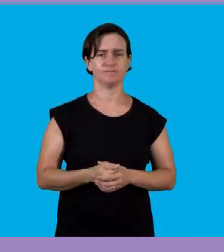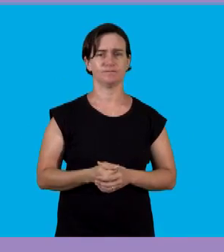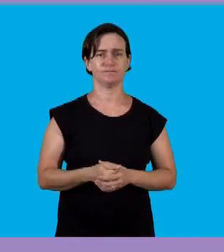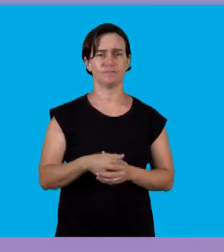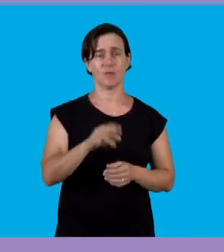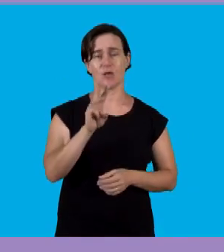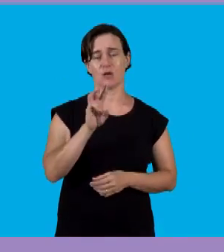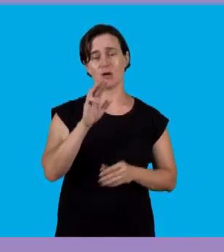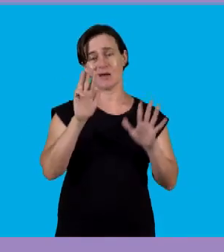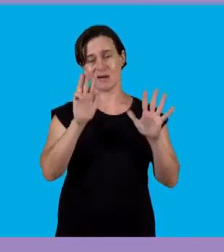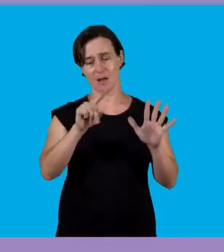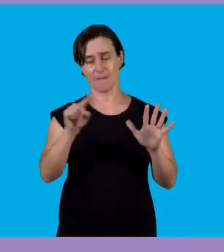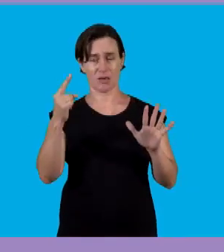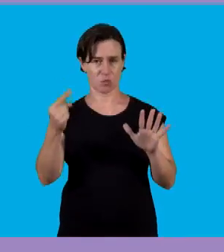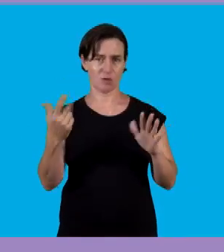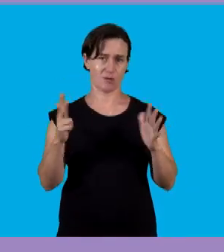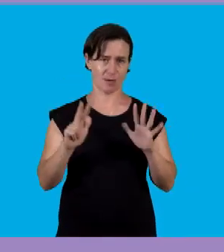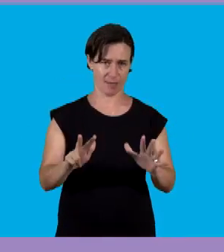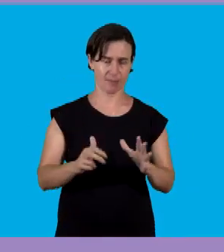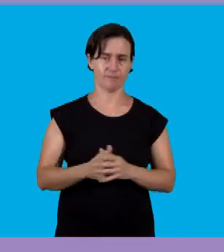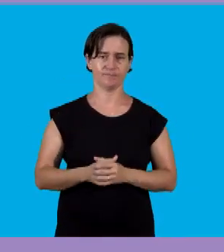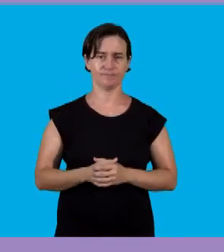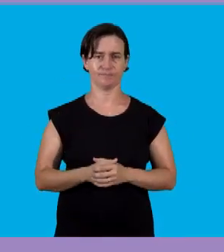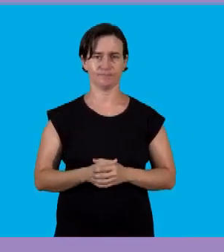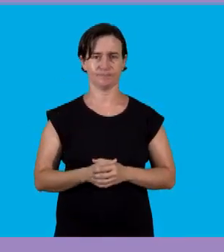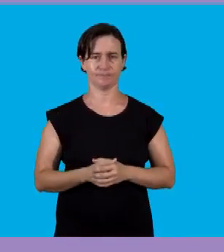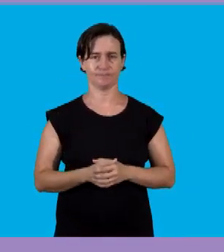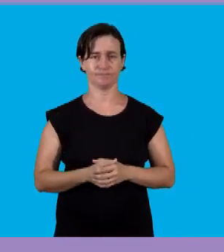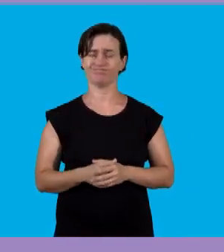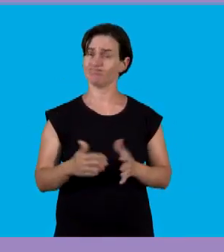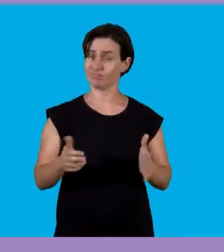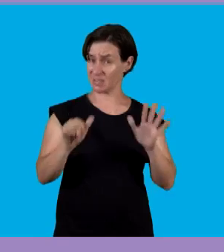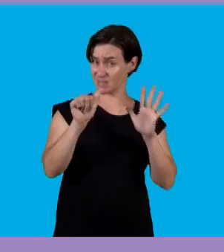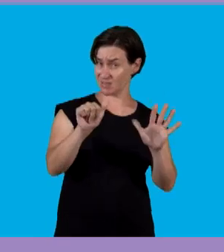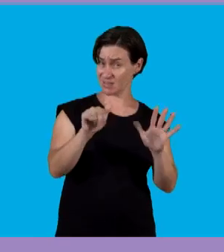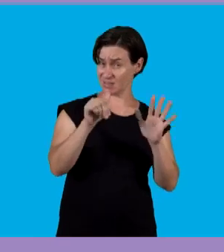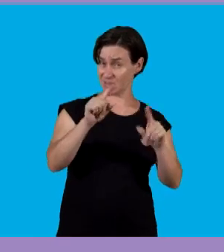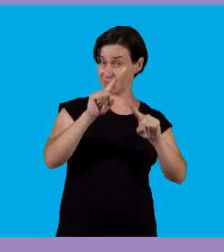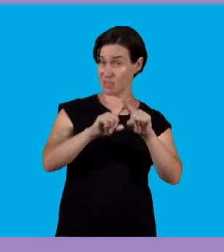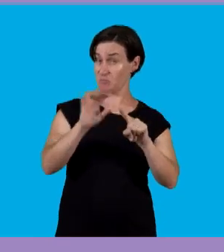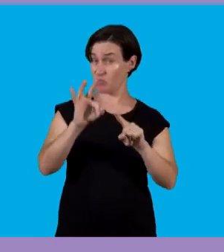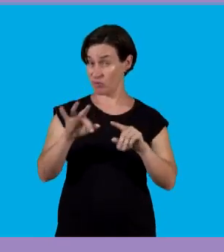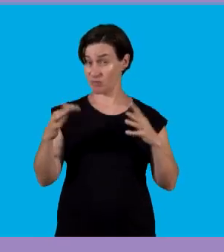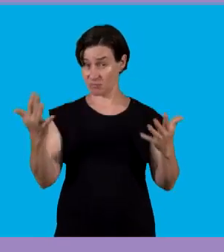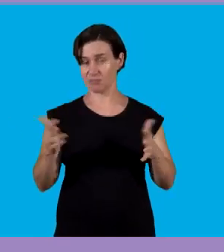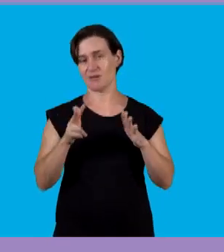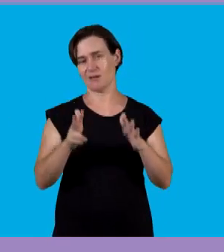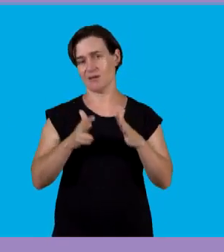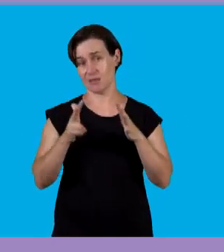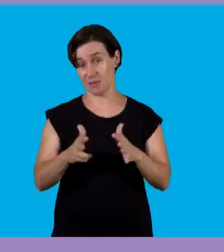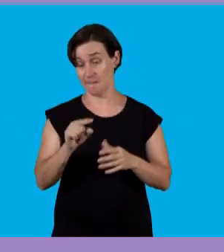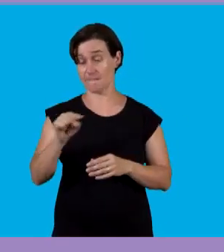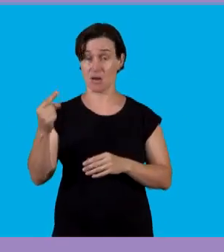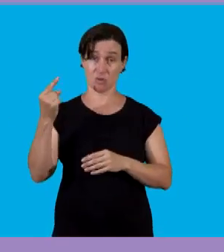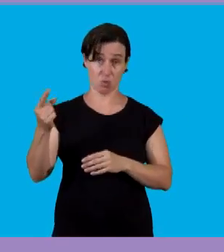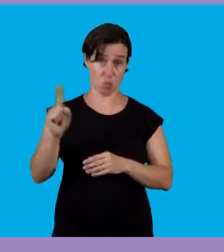When we subtract 1, our answer is going to be an 8. What about 6 multiplied by 3? That is 18,